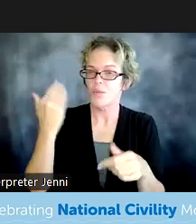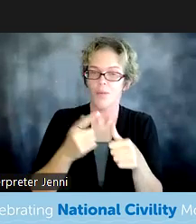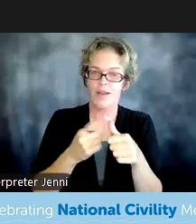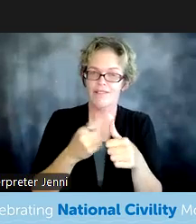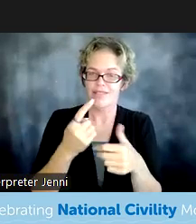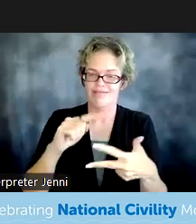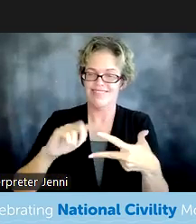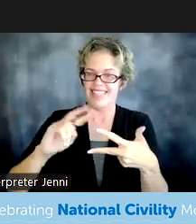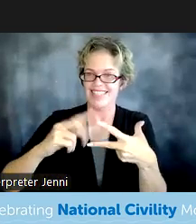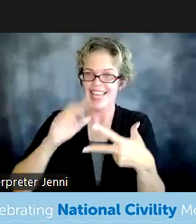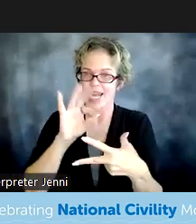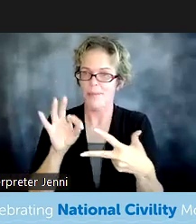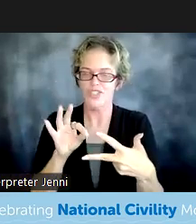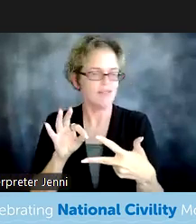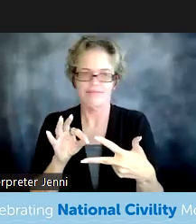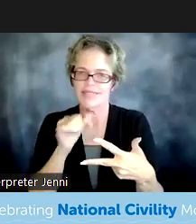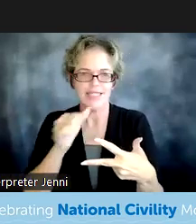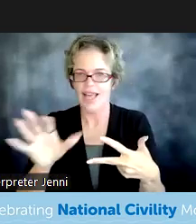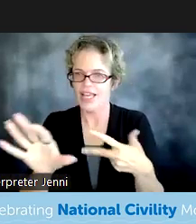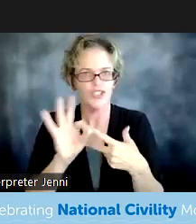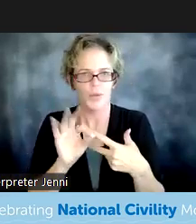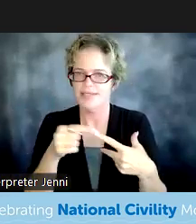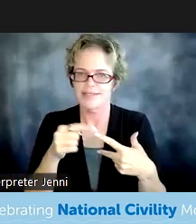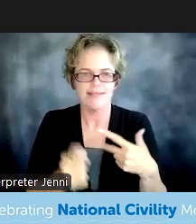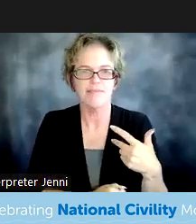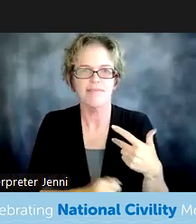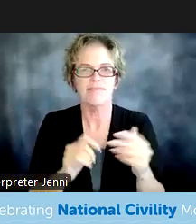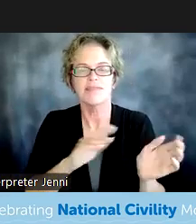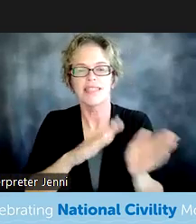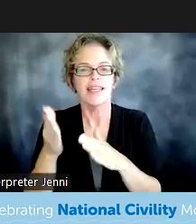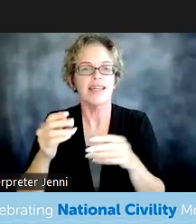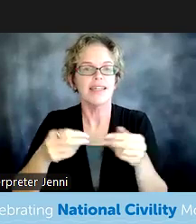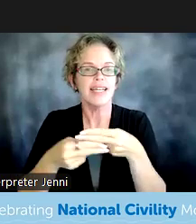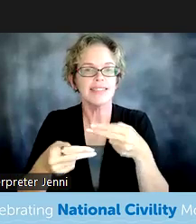and this one also was not chosen. Next slide, please.